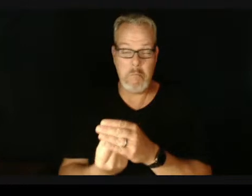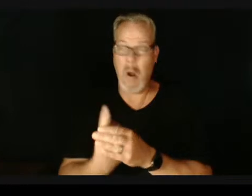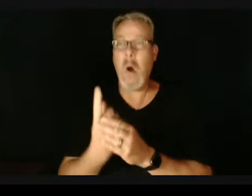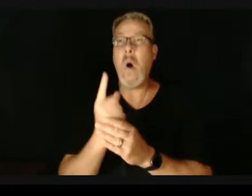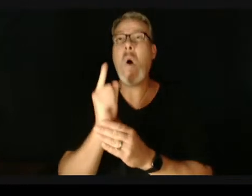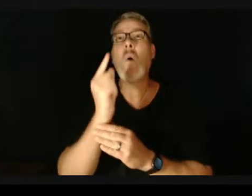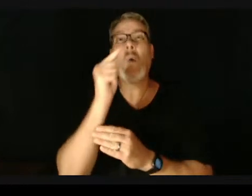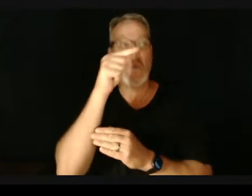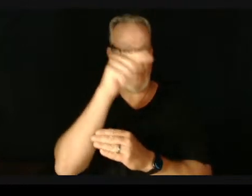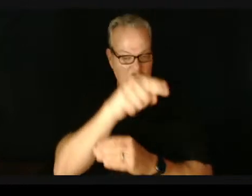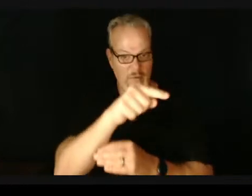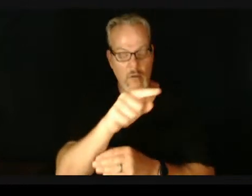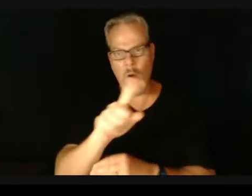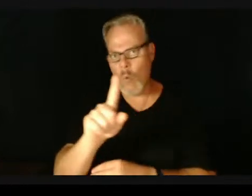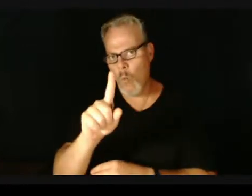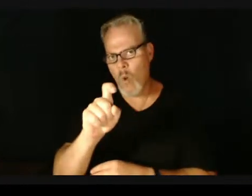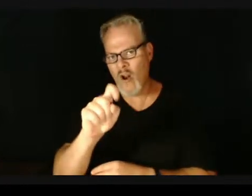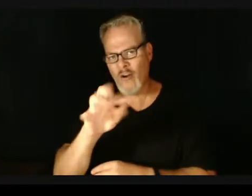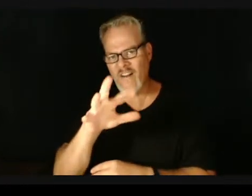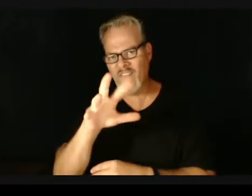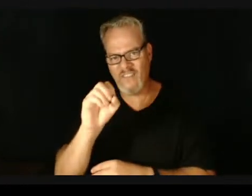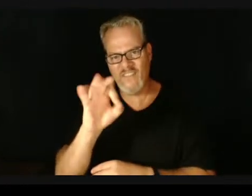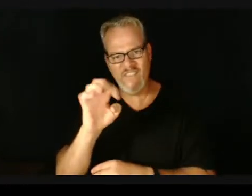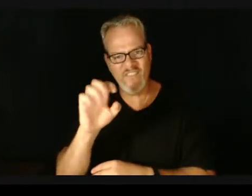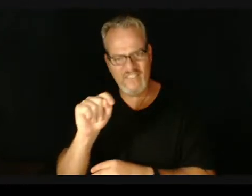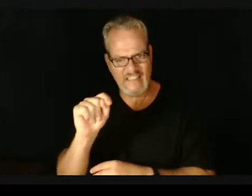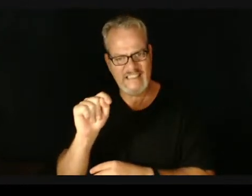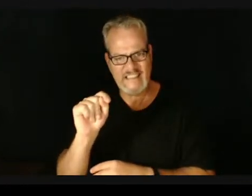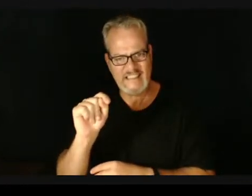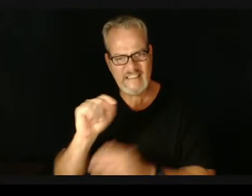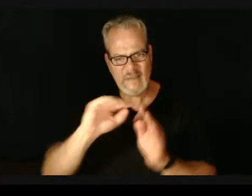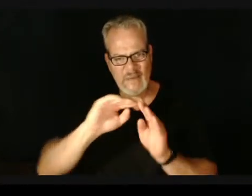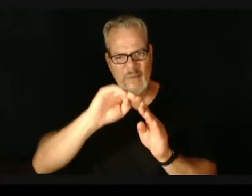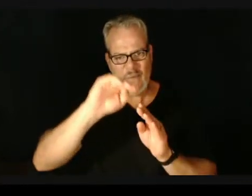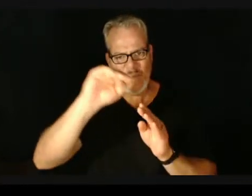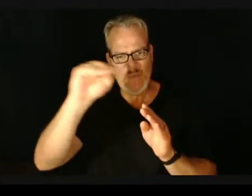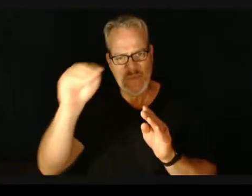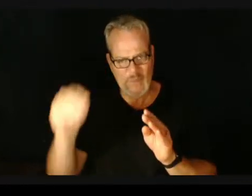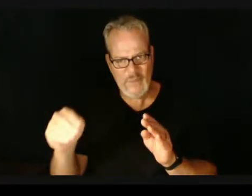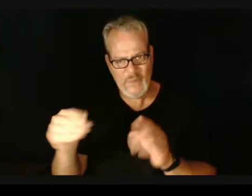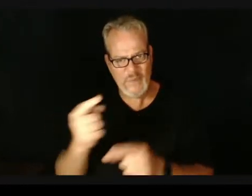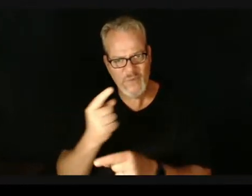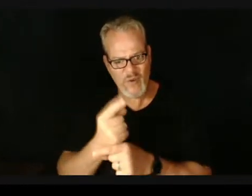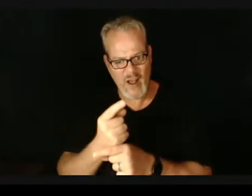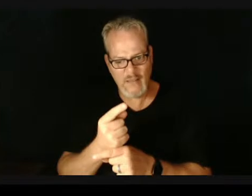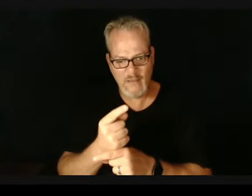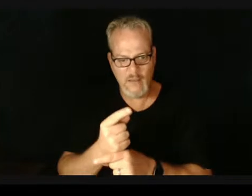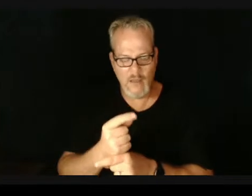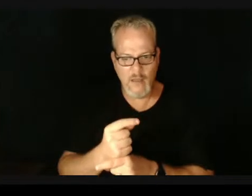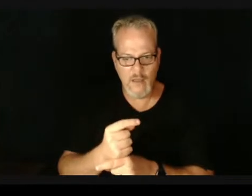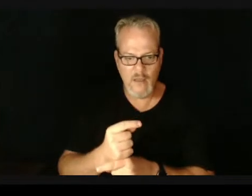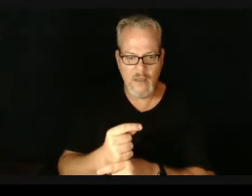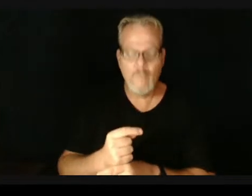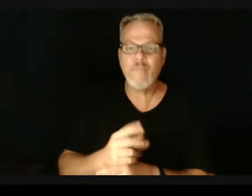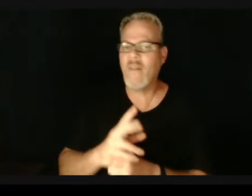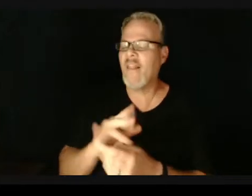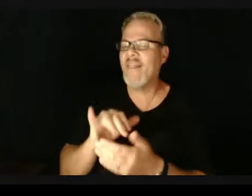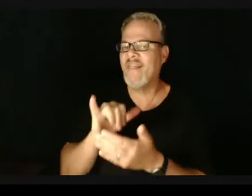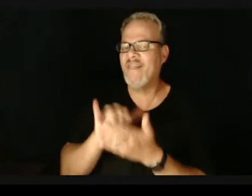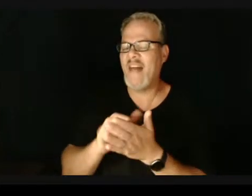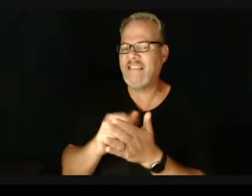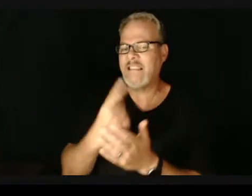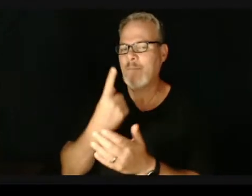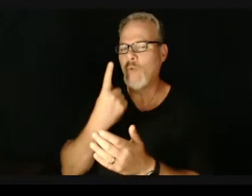meters or 150 feet was it on those cones? They were saying. Yeah, that's the most recent measurement we have